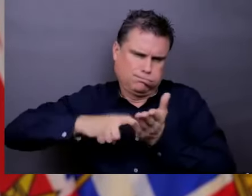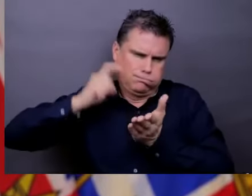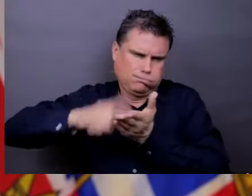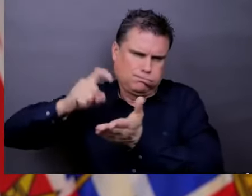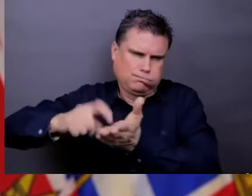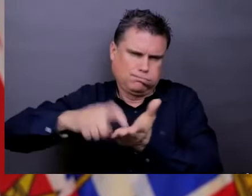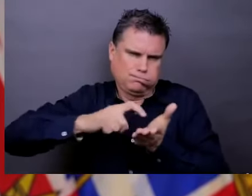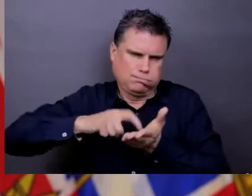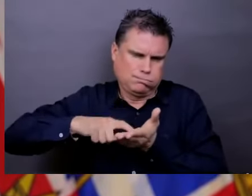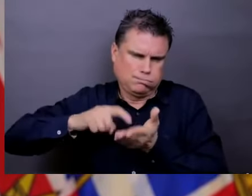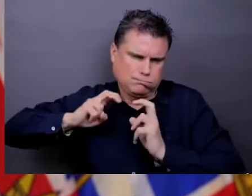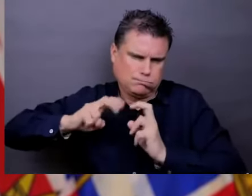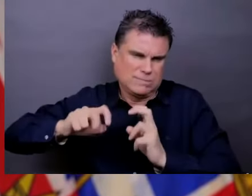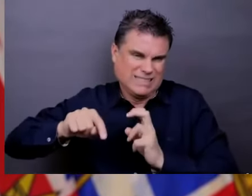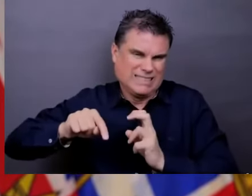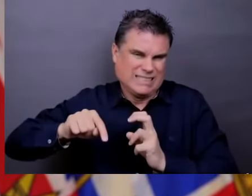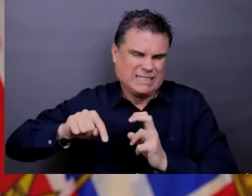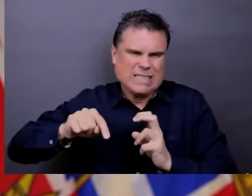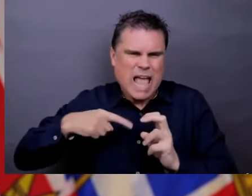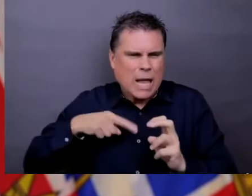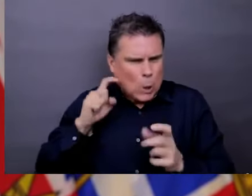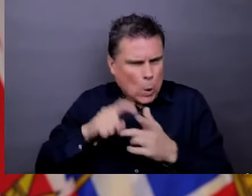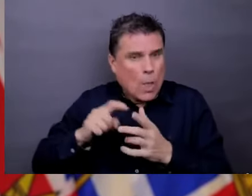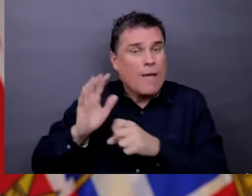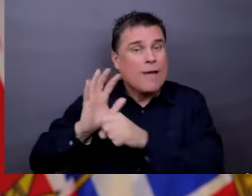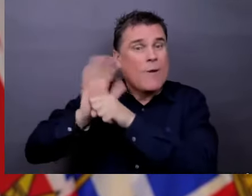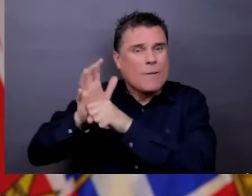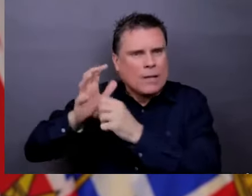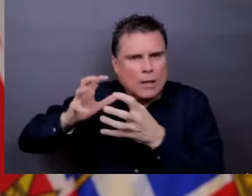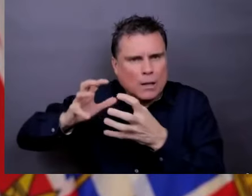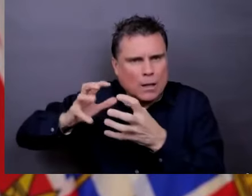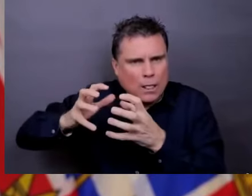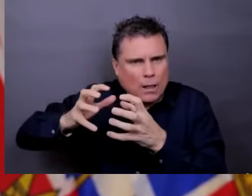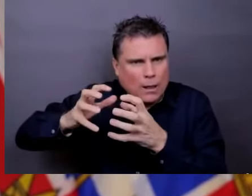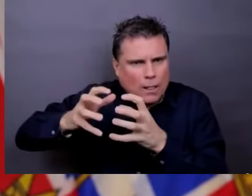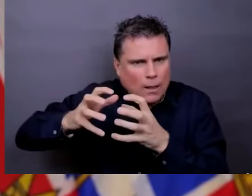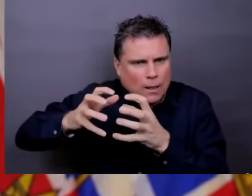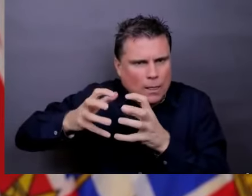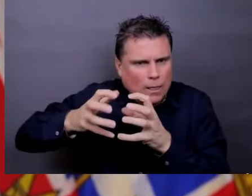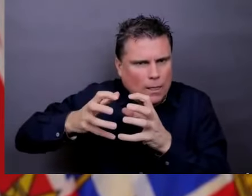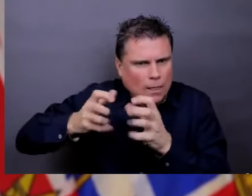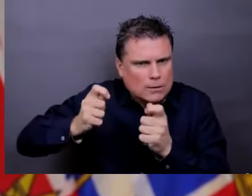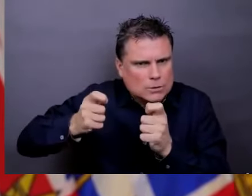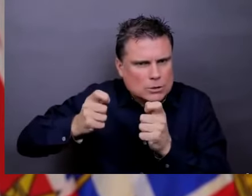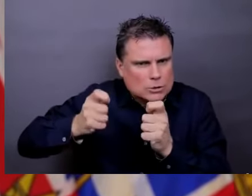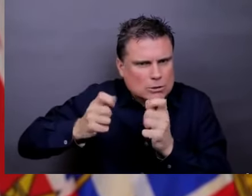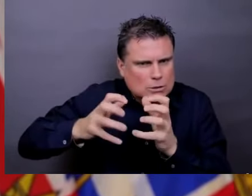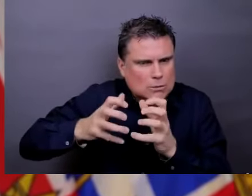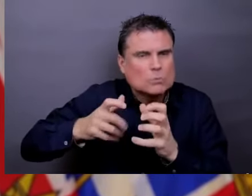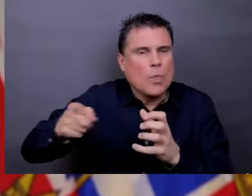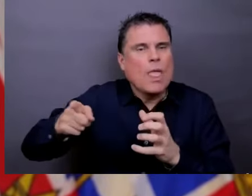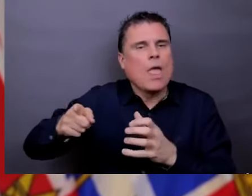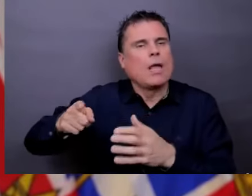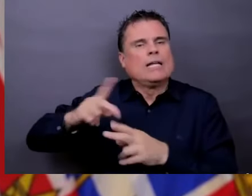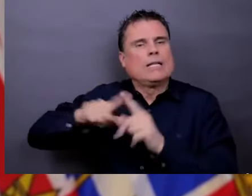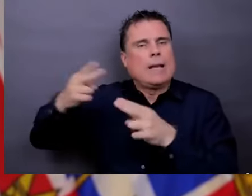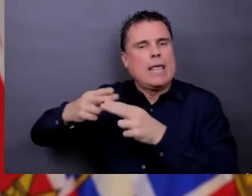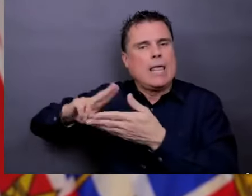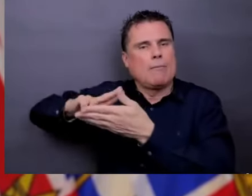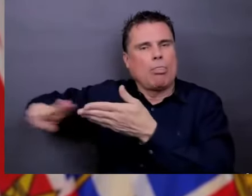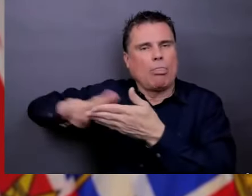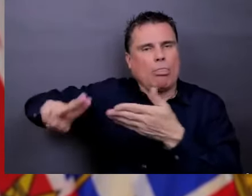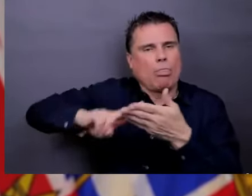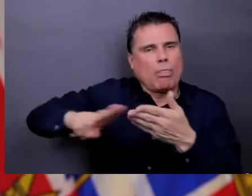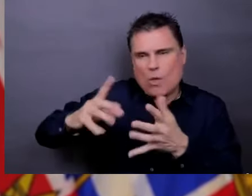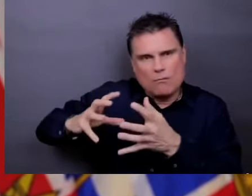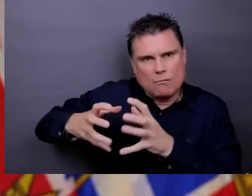seen lots of different slight mutations in the viruses that we found here in BC and across the country, but not